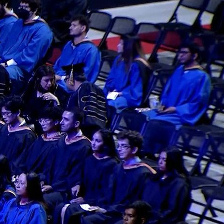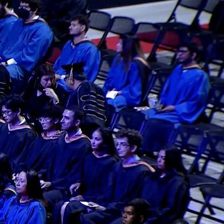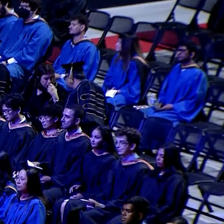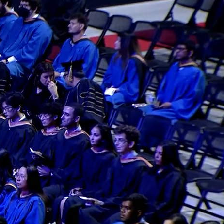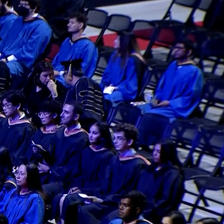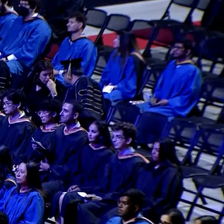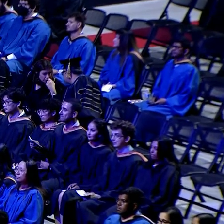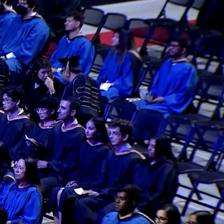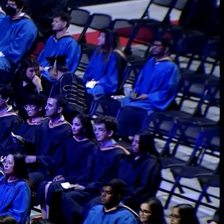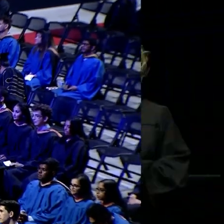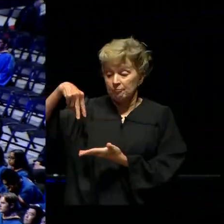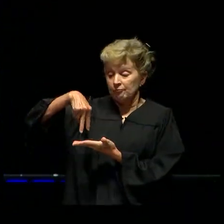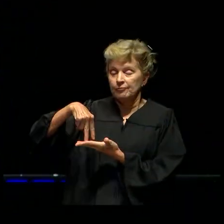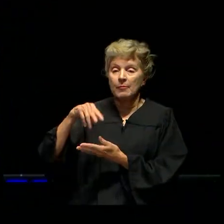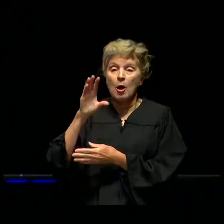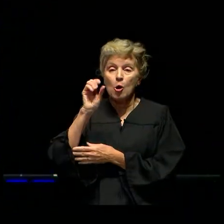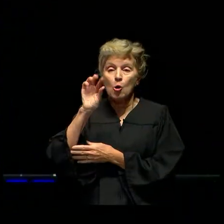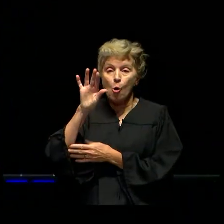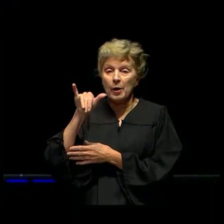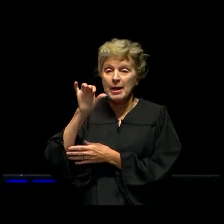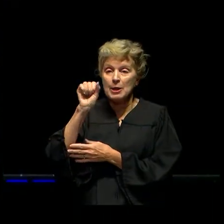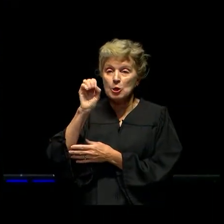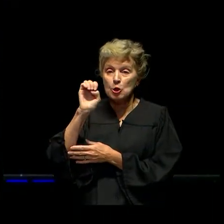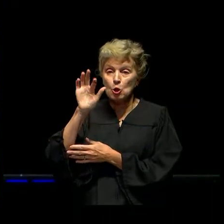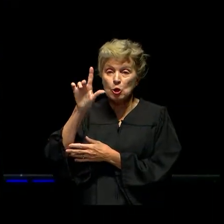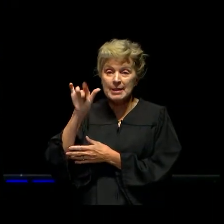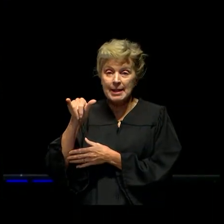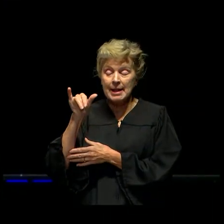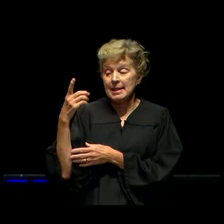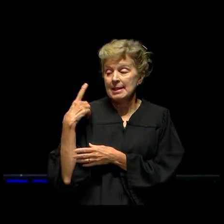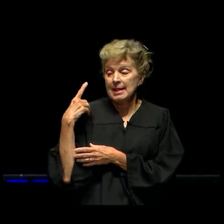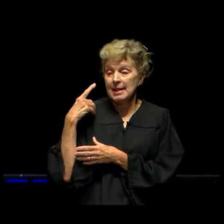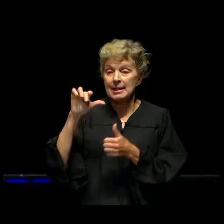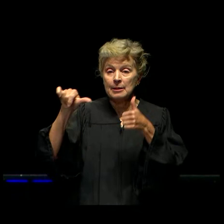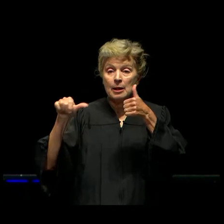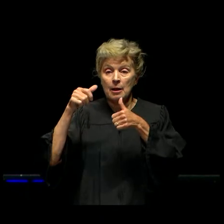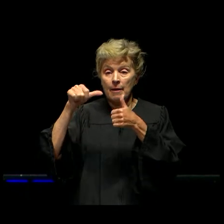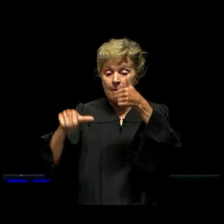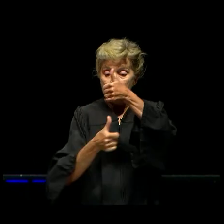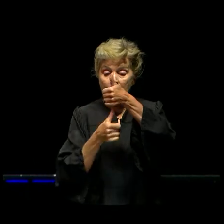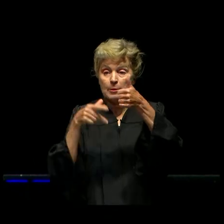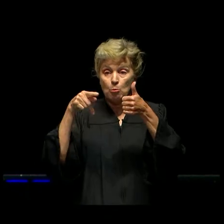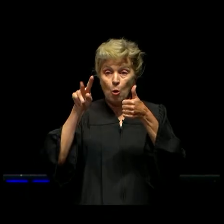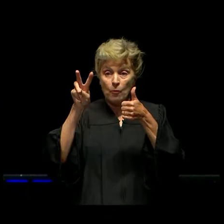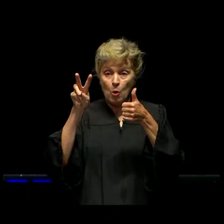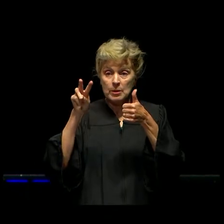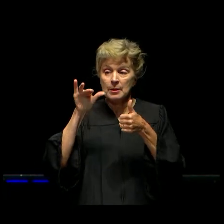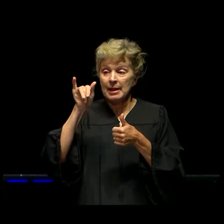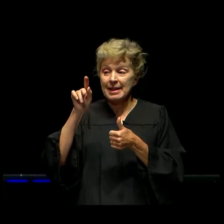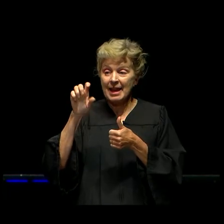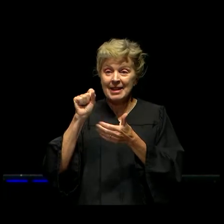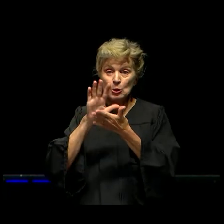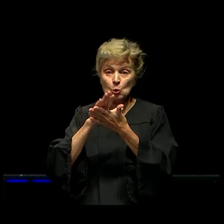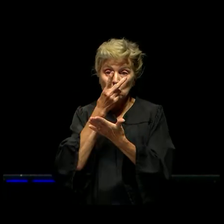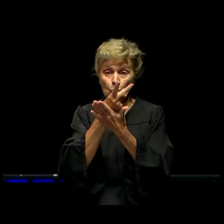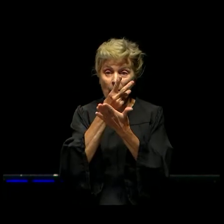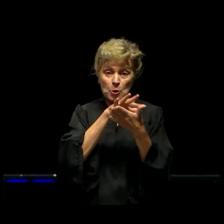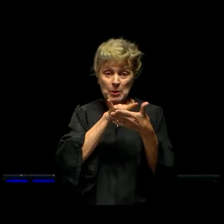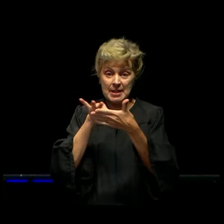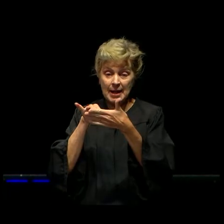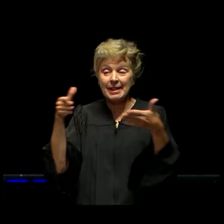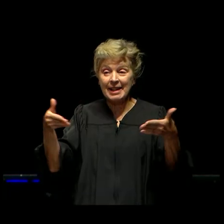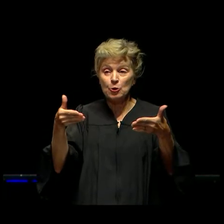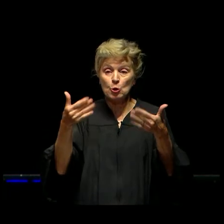Now welcome to the podium, Corey Searcy, Dean and Vice Provost of the Yates School of Graduate Studies, to introduce today's honorary